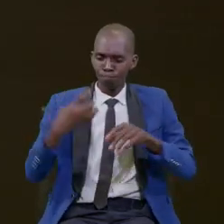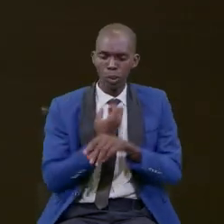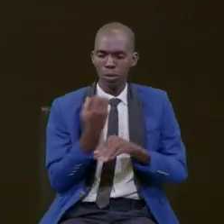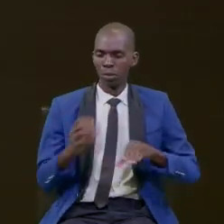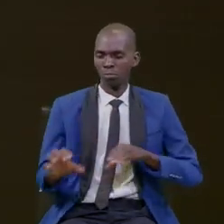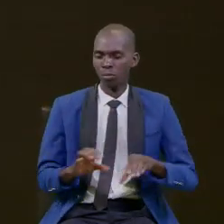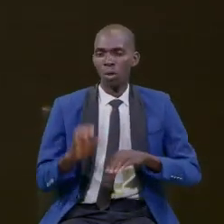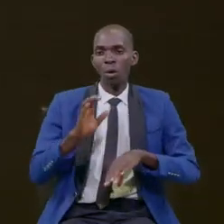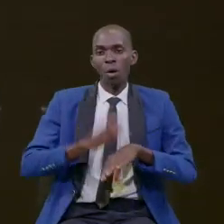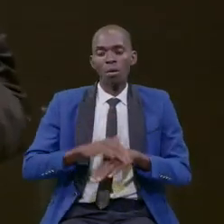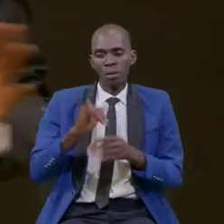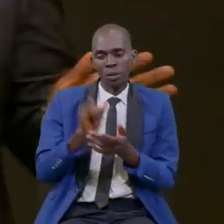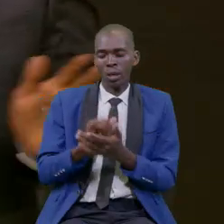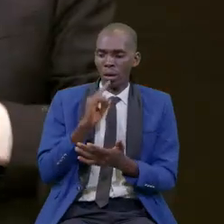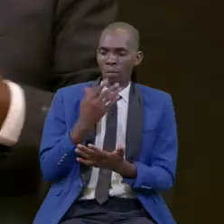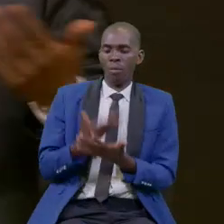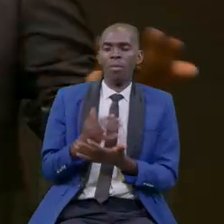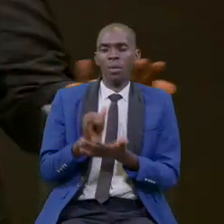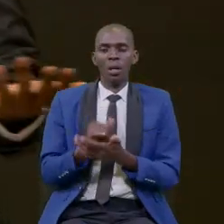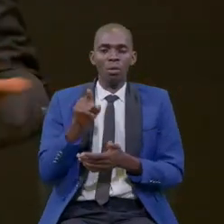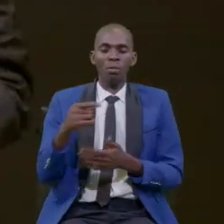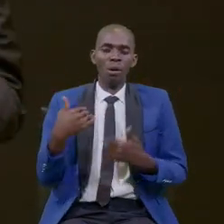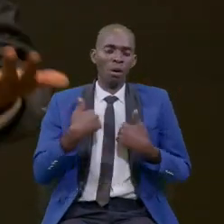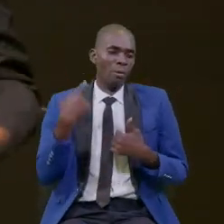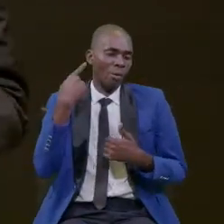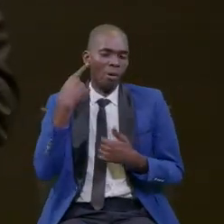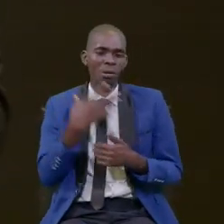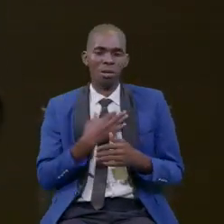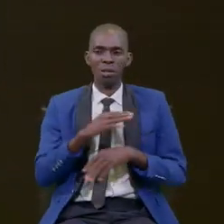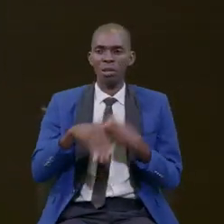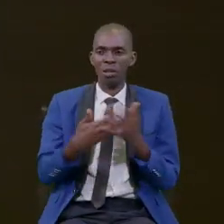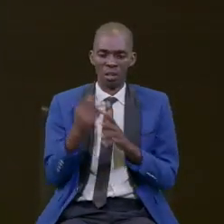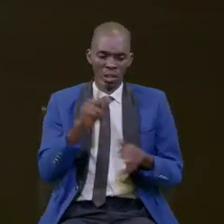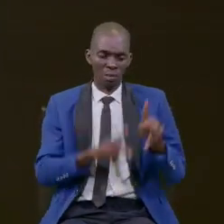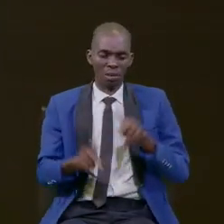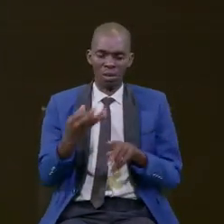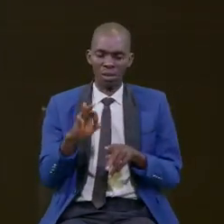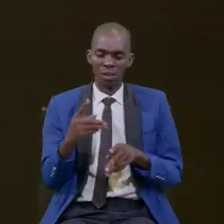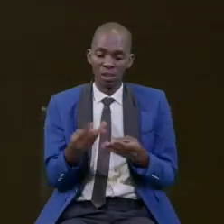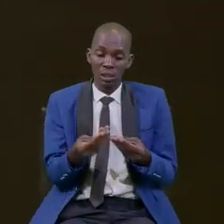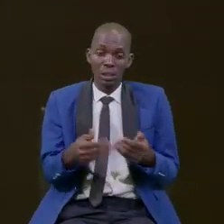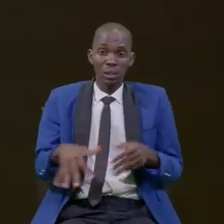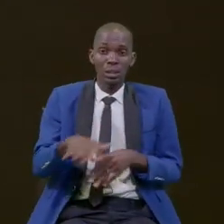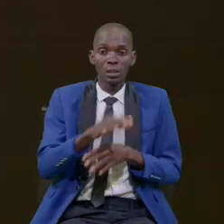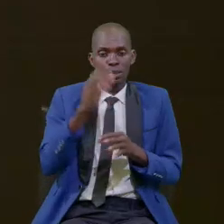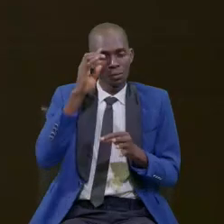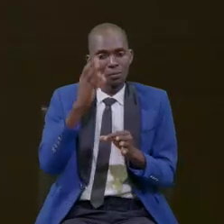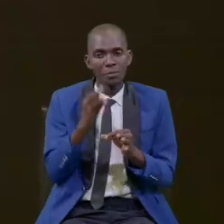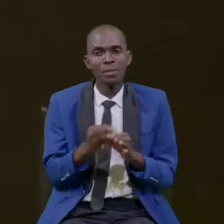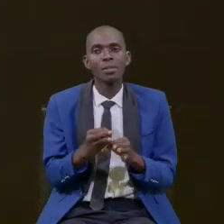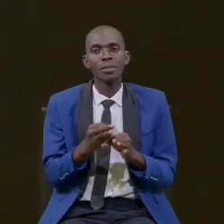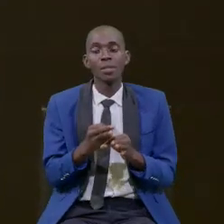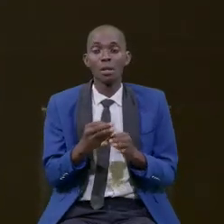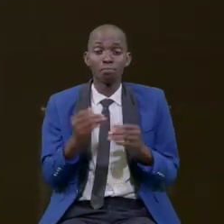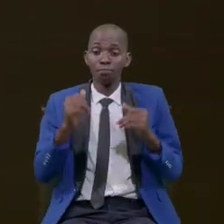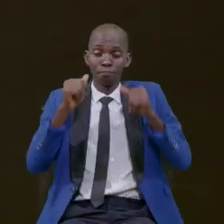of that she feared, and that all the inhabitants of the land feared because of you.